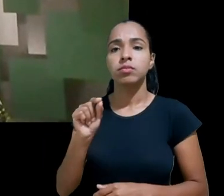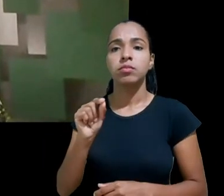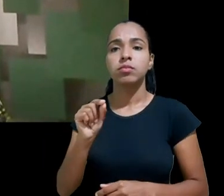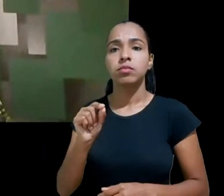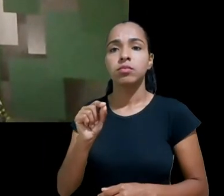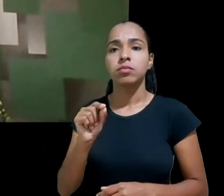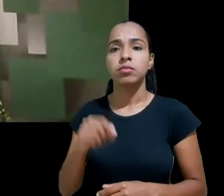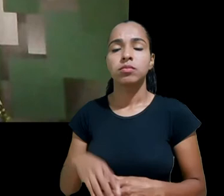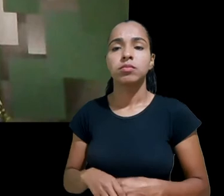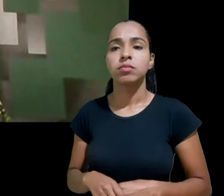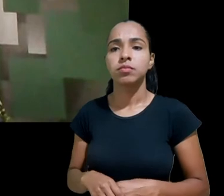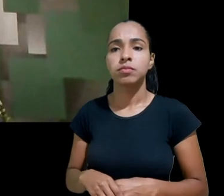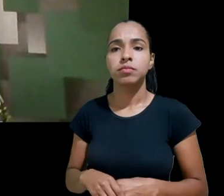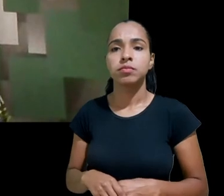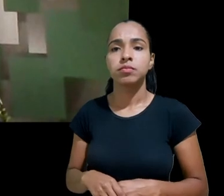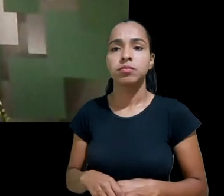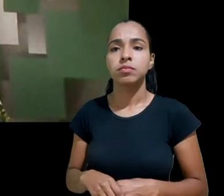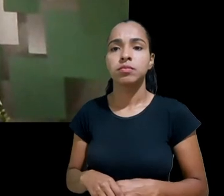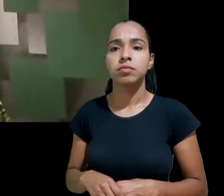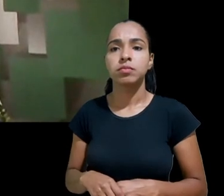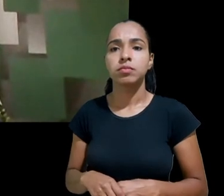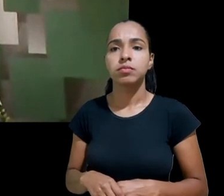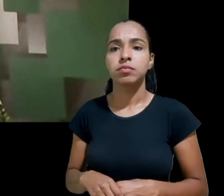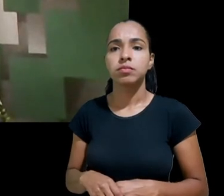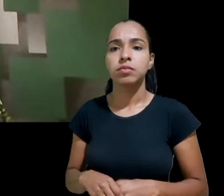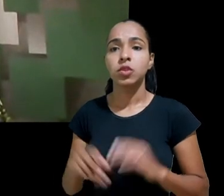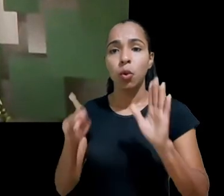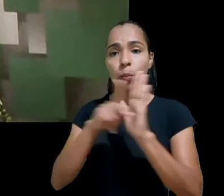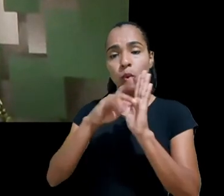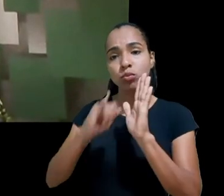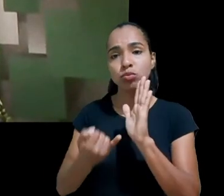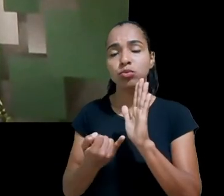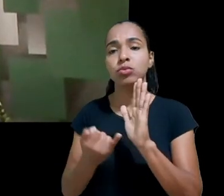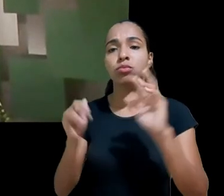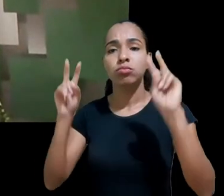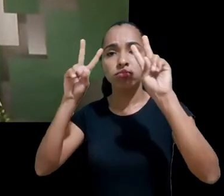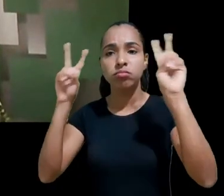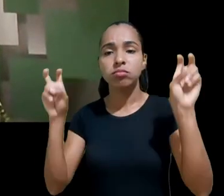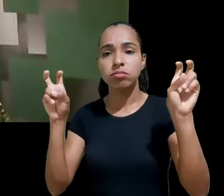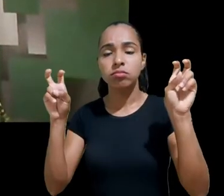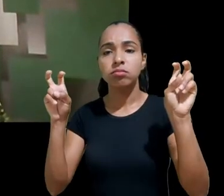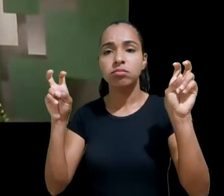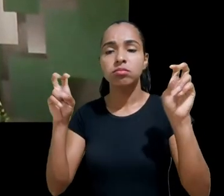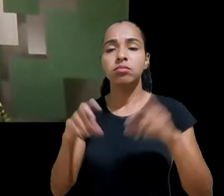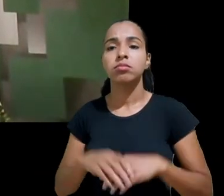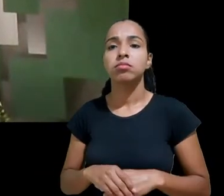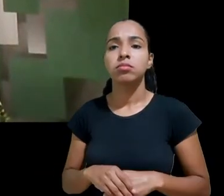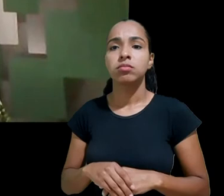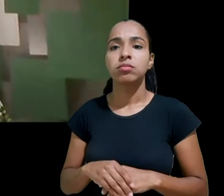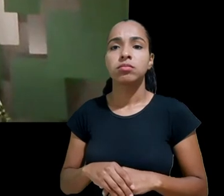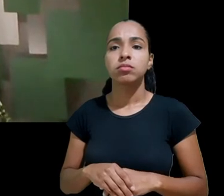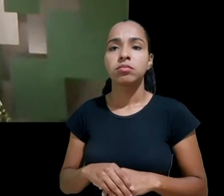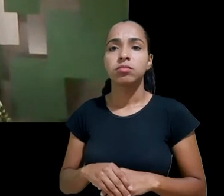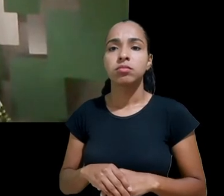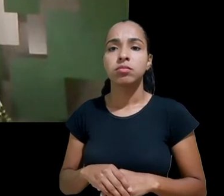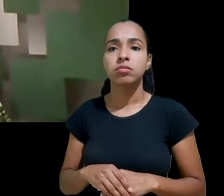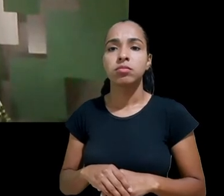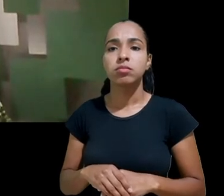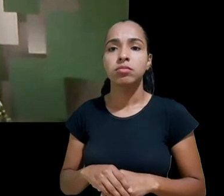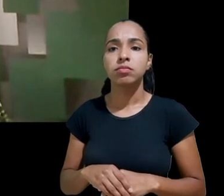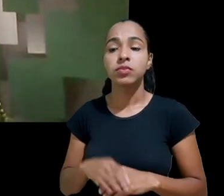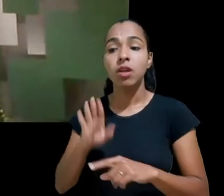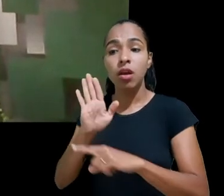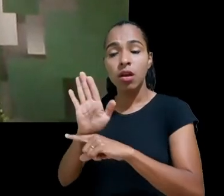it's an initiative that is to help um equip the the young people from